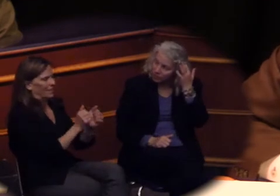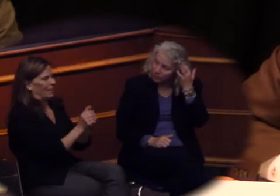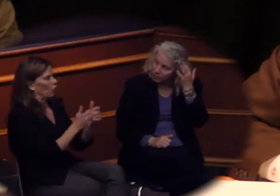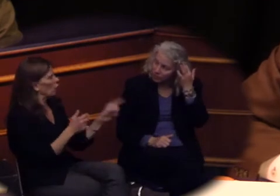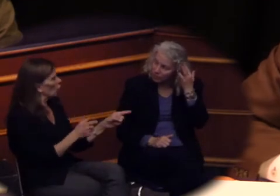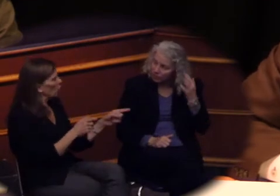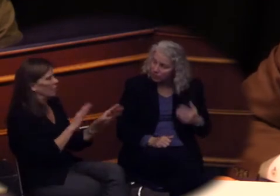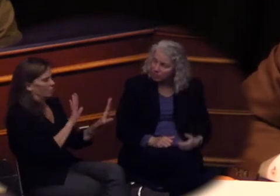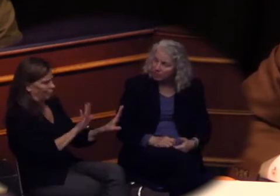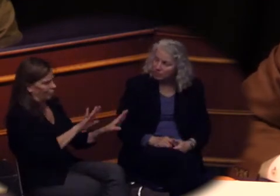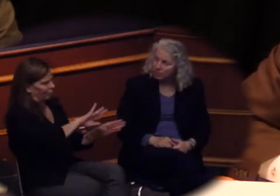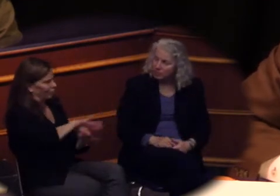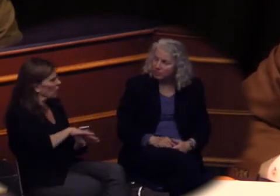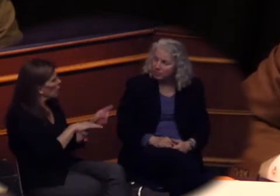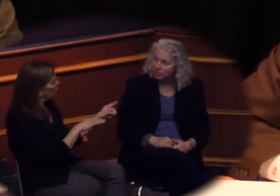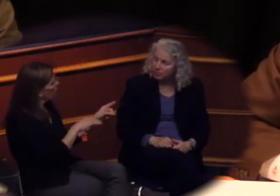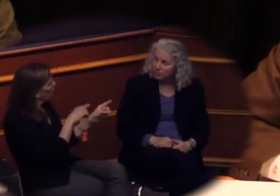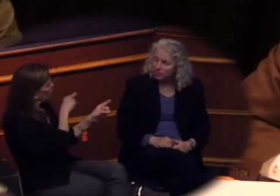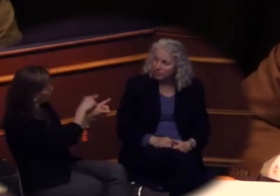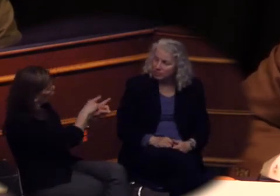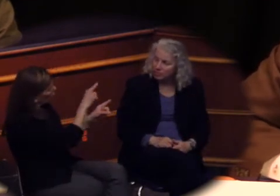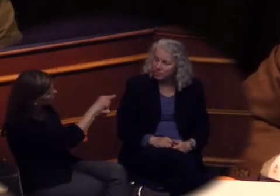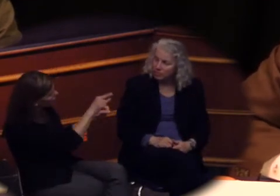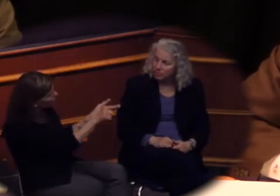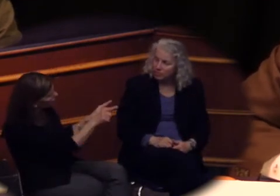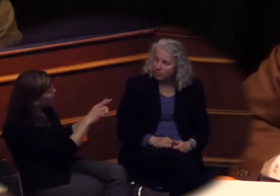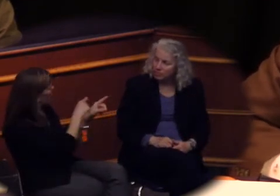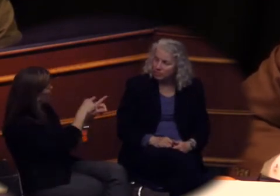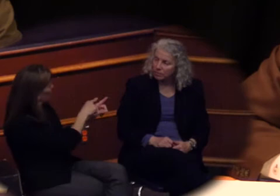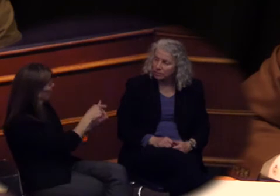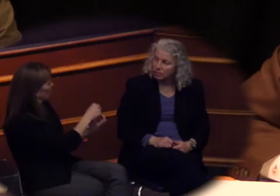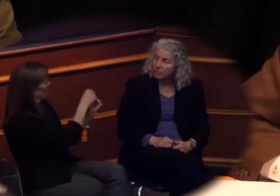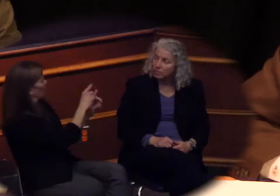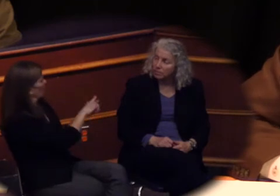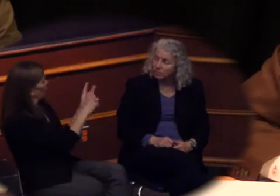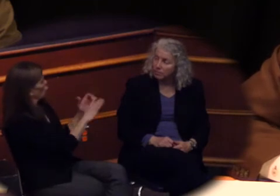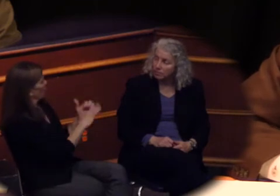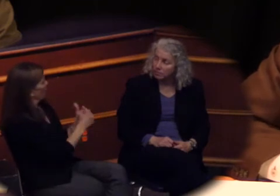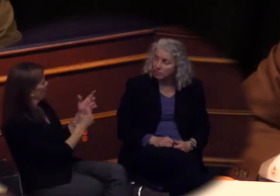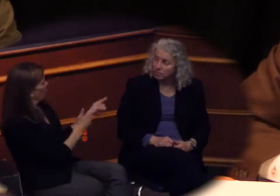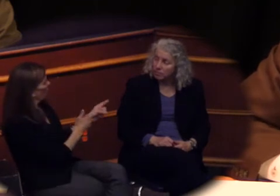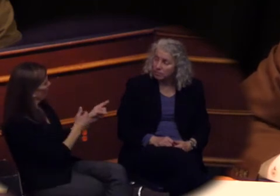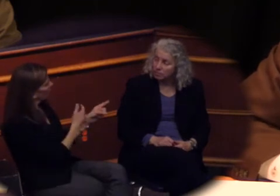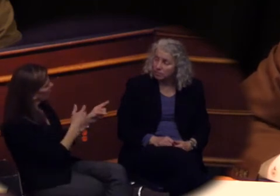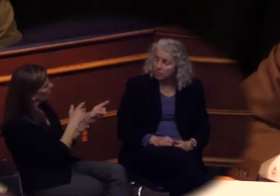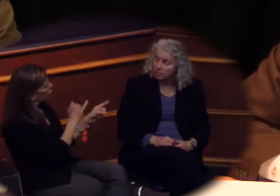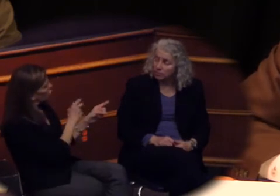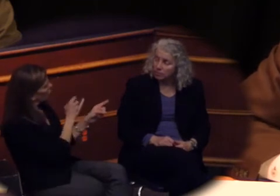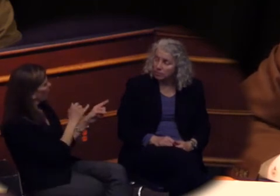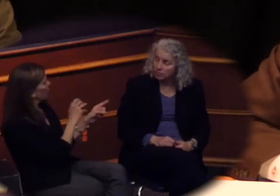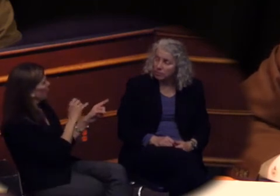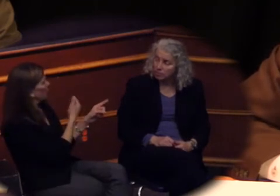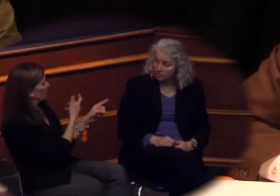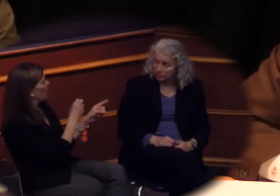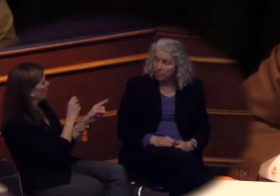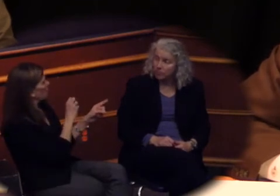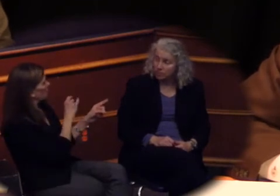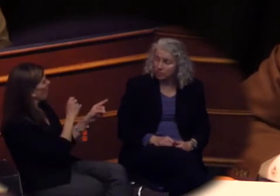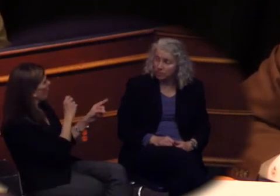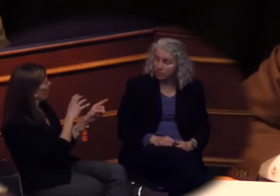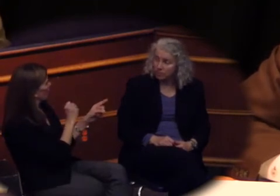the other candidates? And I'll ask Mr. Gonzalez to respond first. I mean, why should I vote for you and not for them?